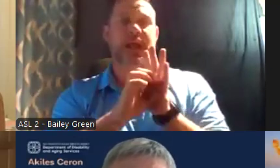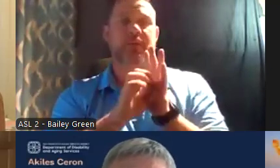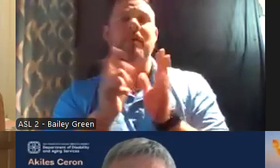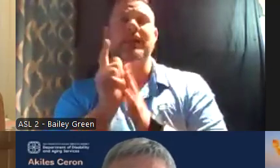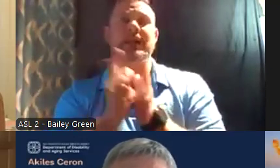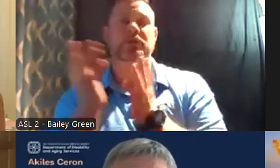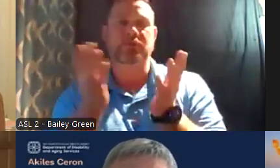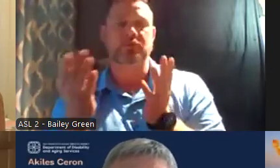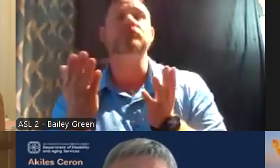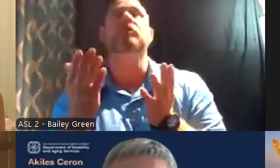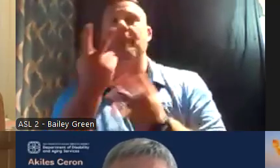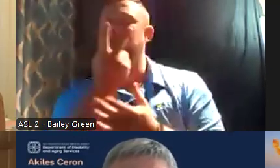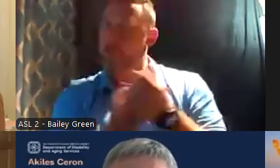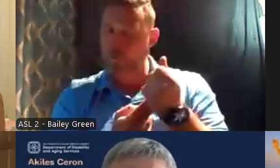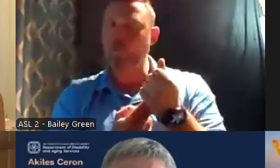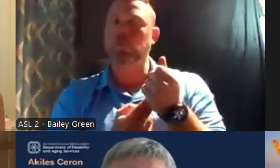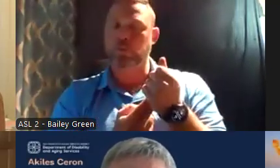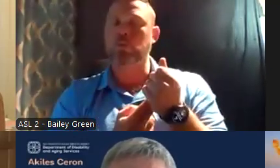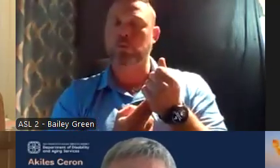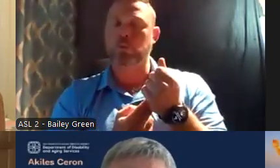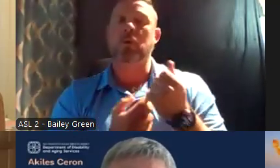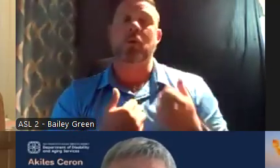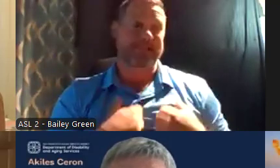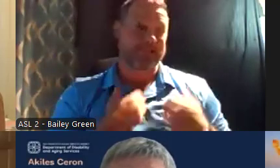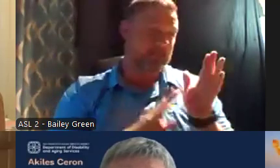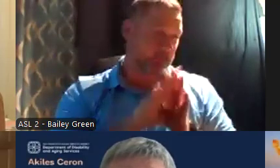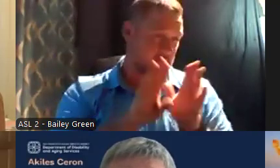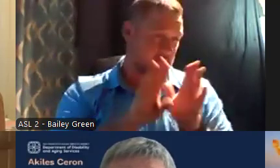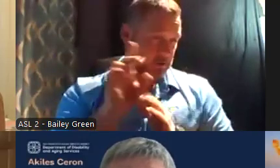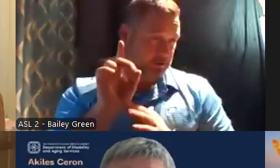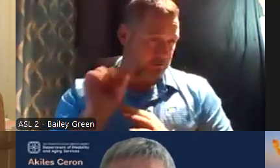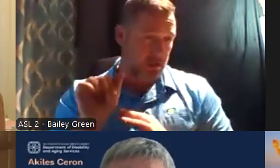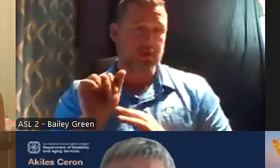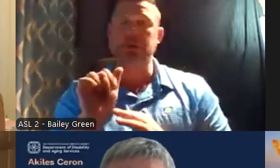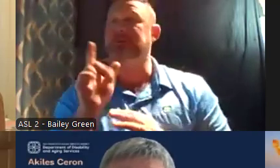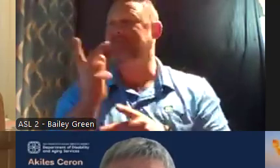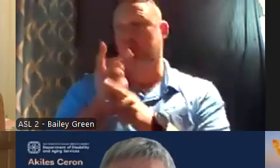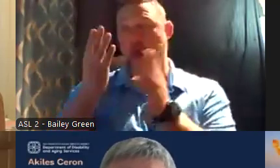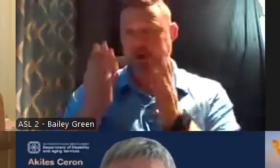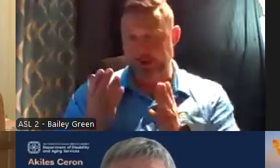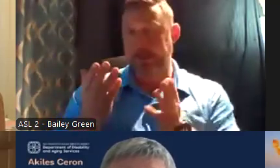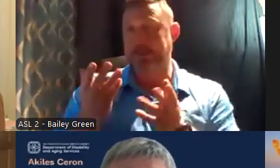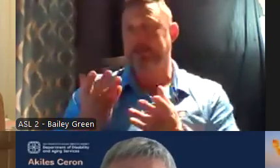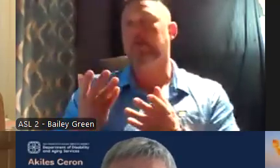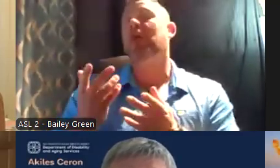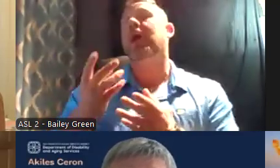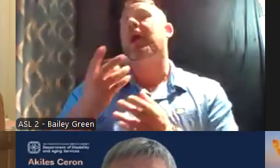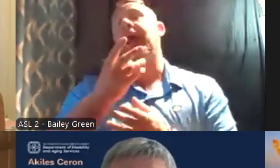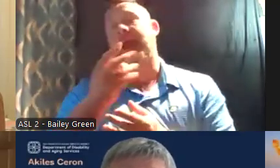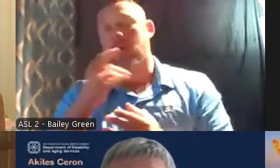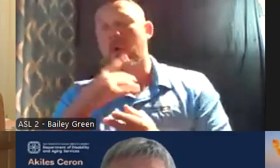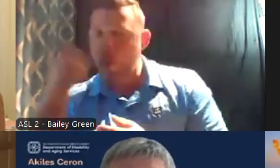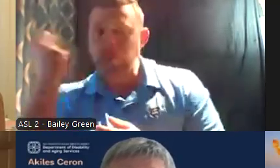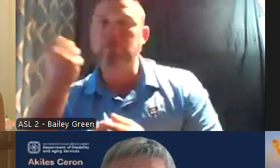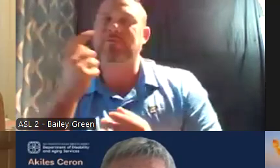serve both adults with living with developmental disabilities, their caregivers, and older adults. And so sometimes we're used to working in an